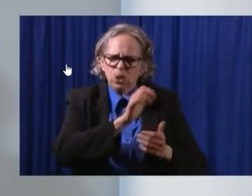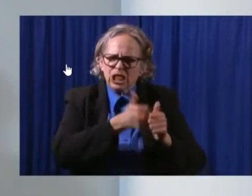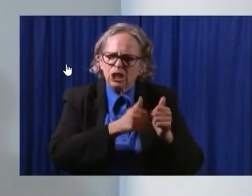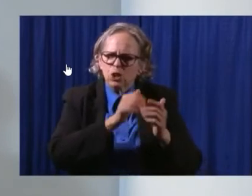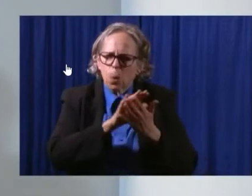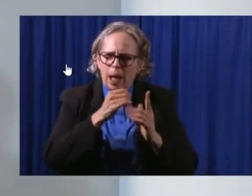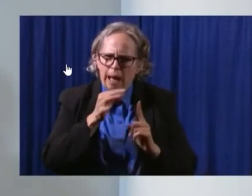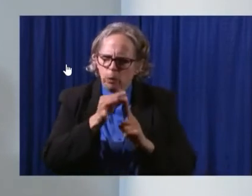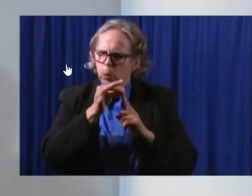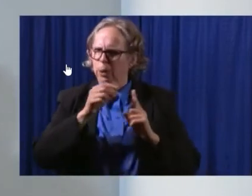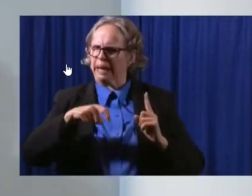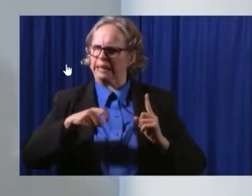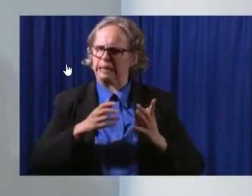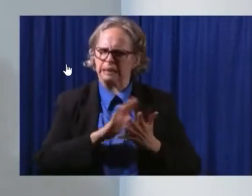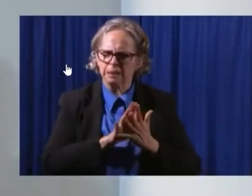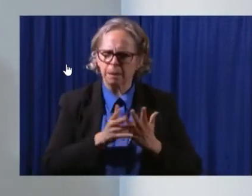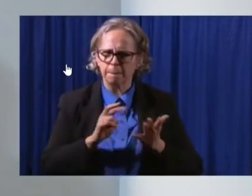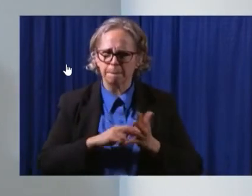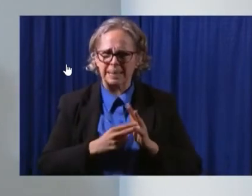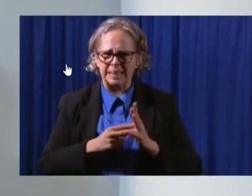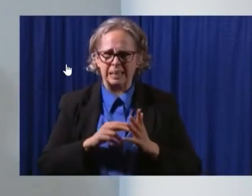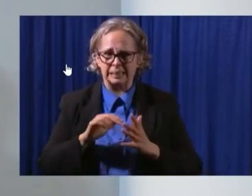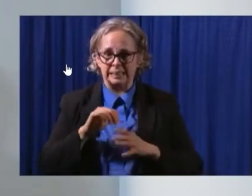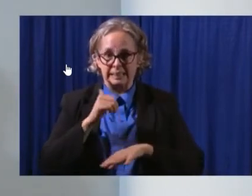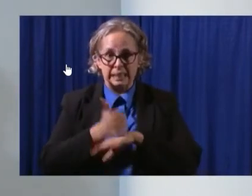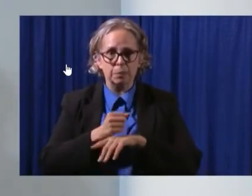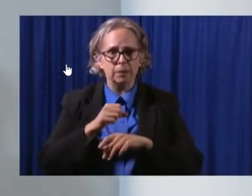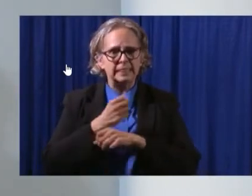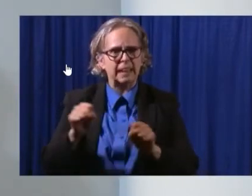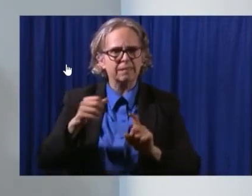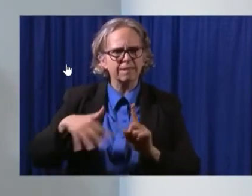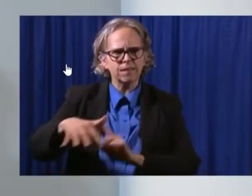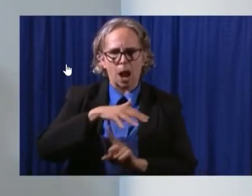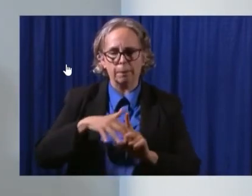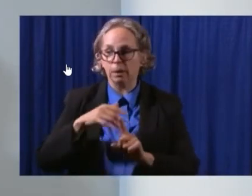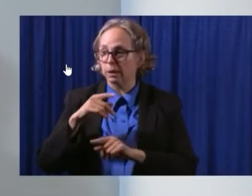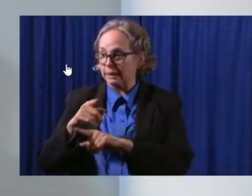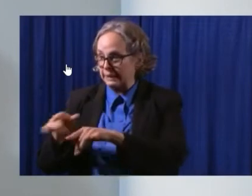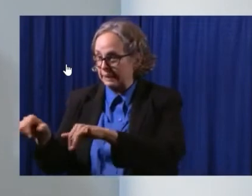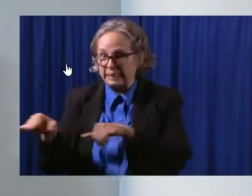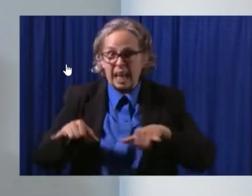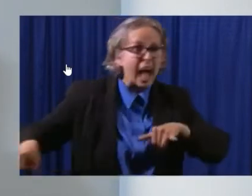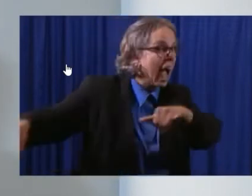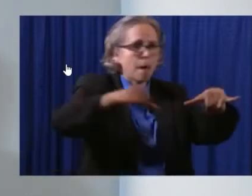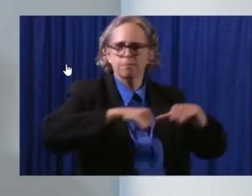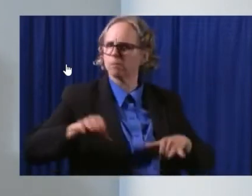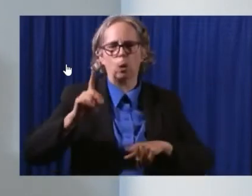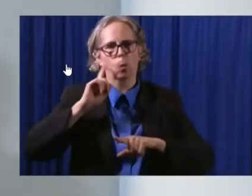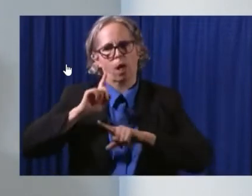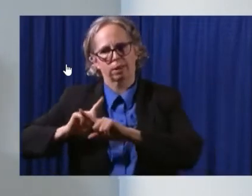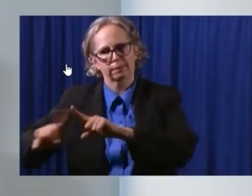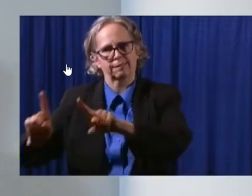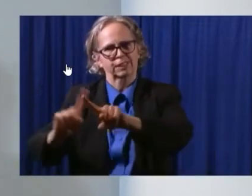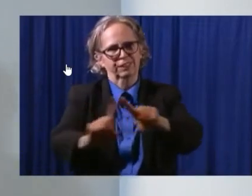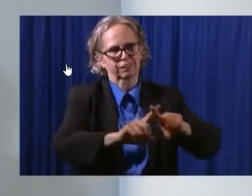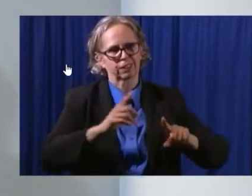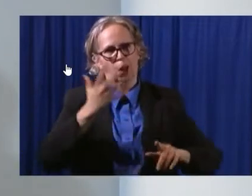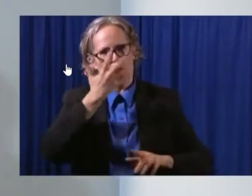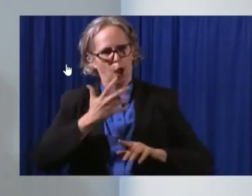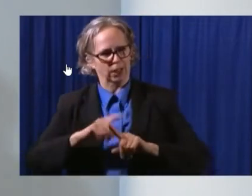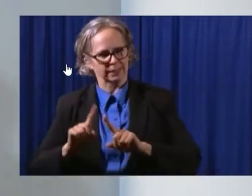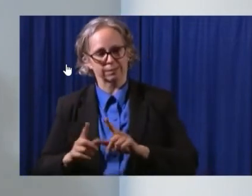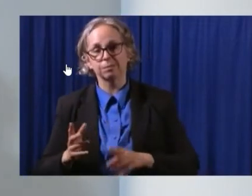and educationally vibrant environment as students return to school this fall. And the school leaders ask for flexibility. That was one of the things that